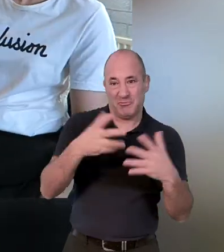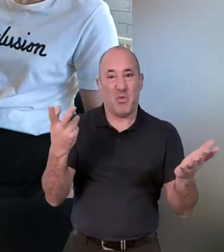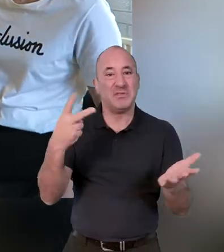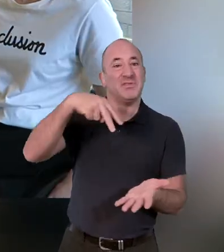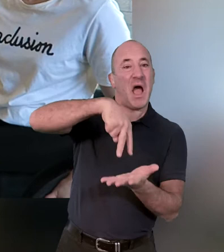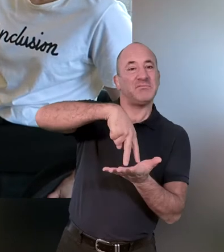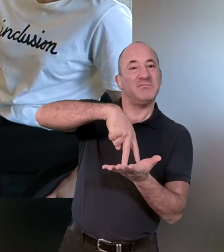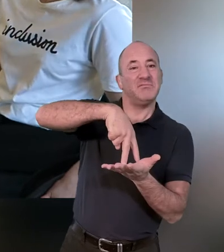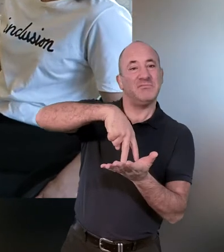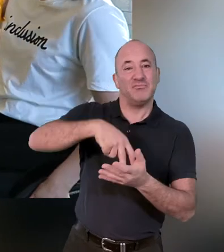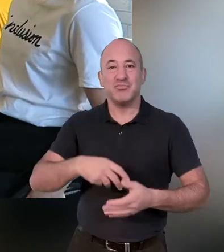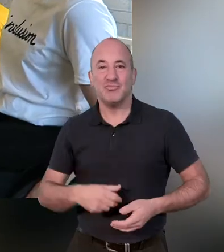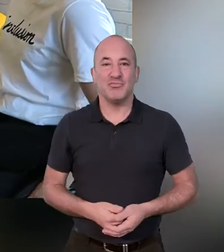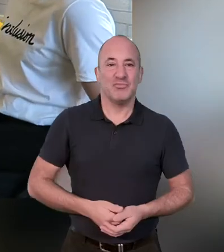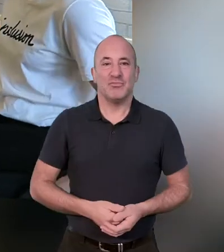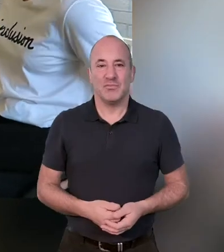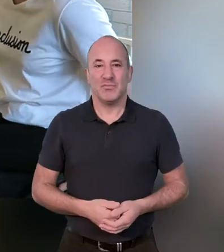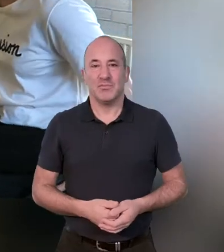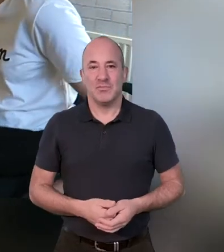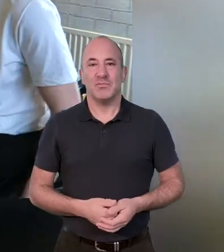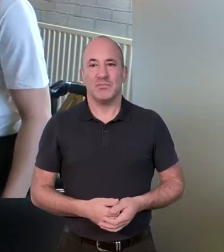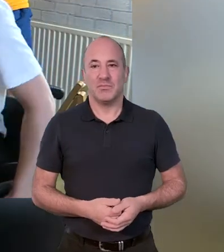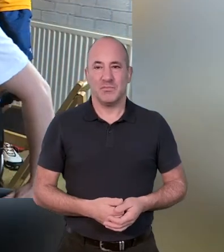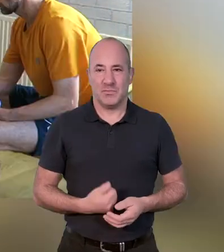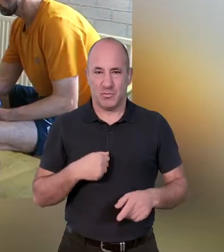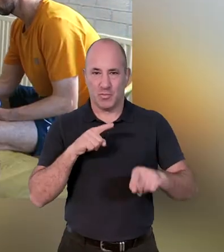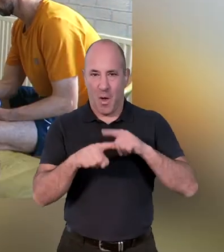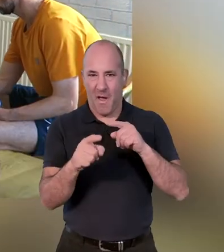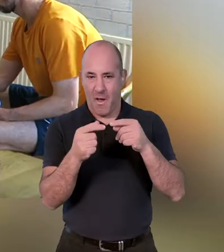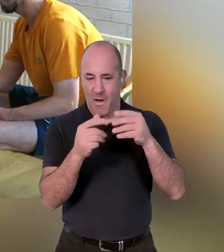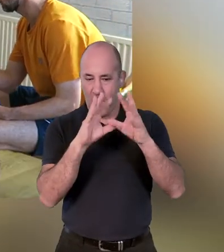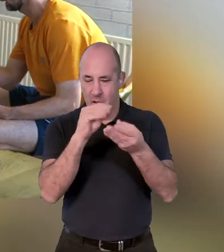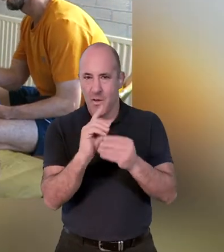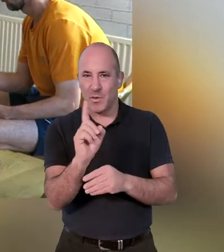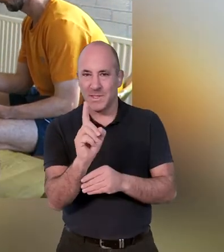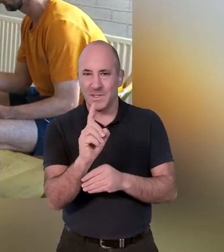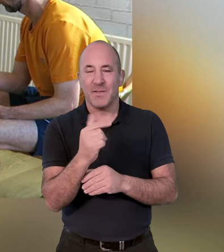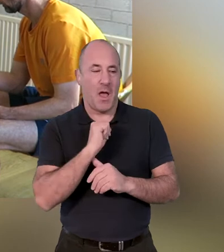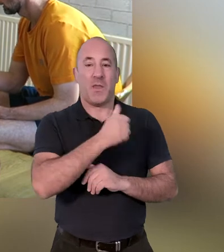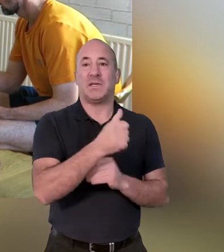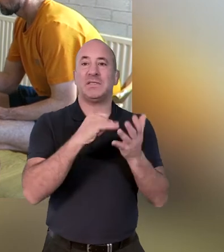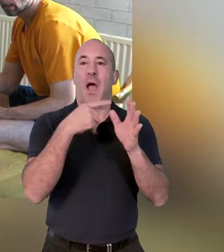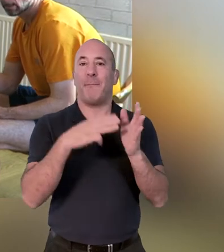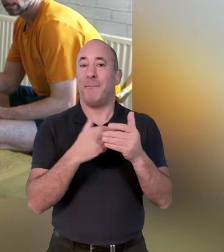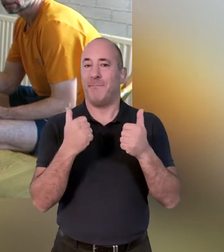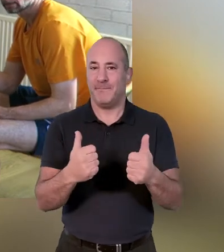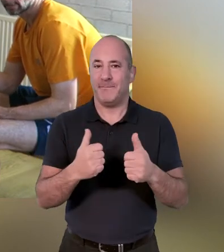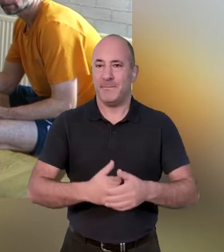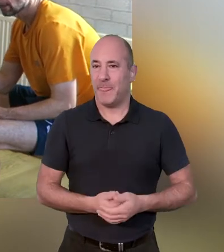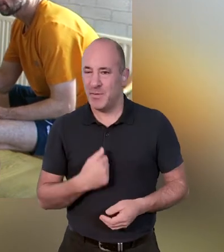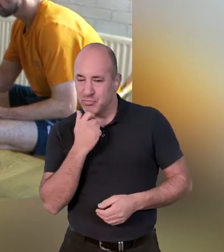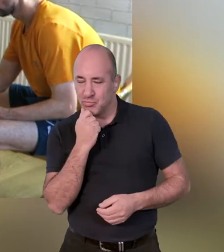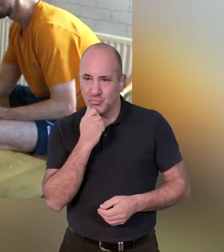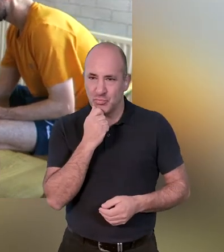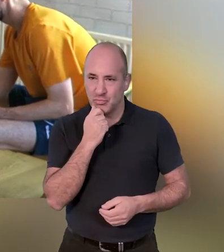seated or standing up. So I'm going to try and see what score I can